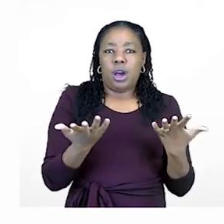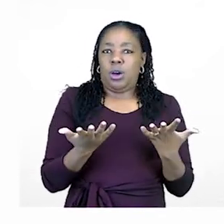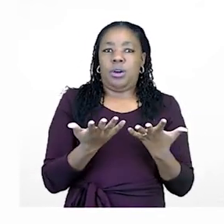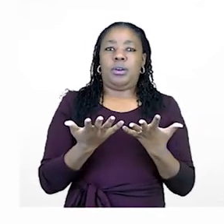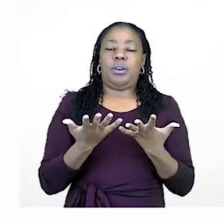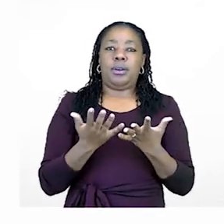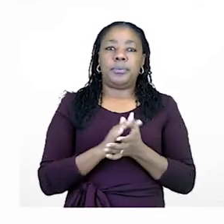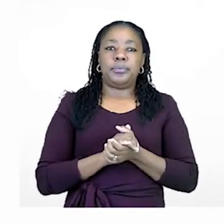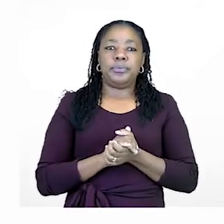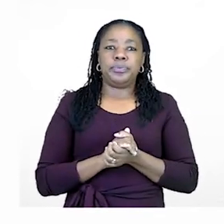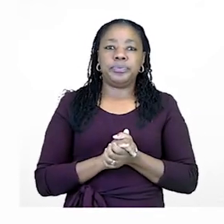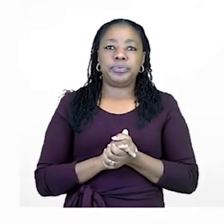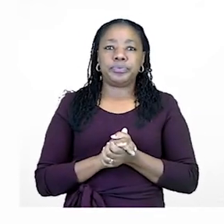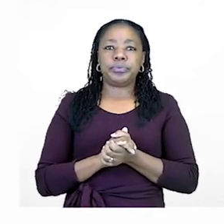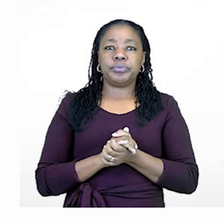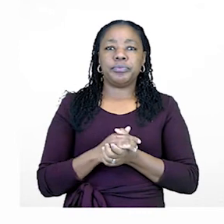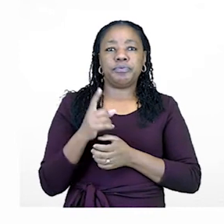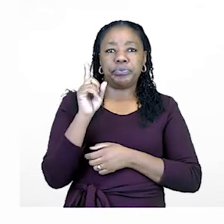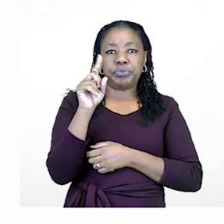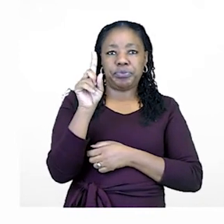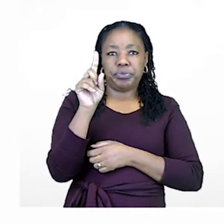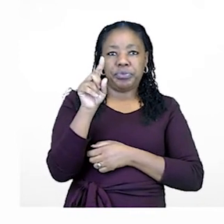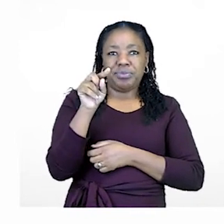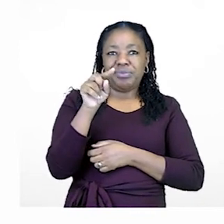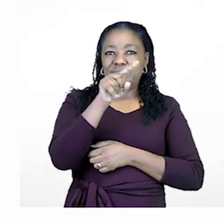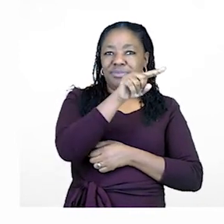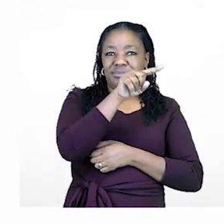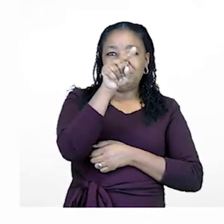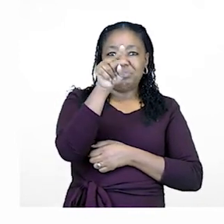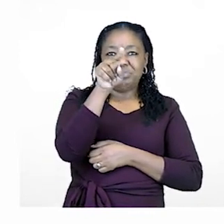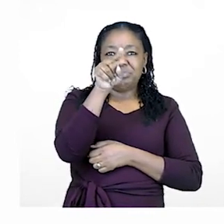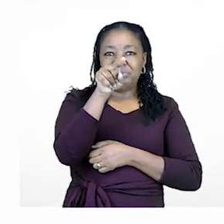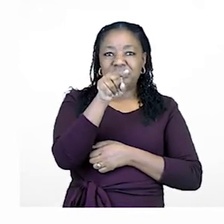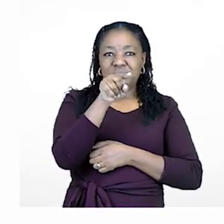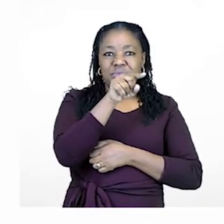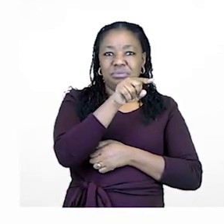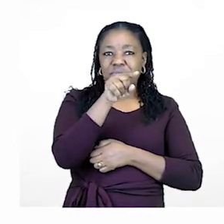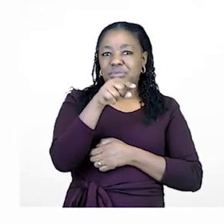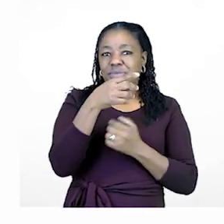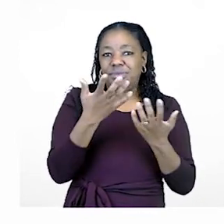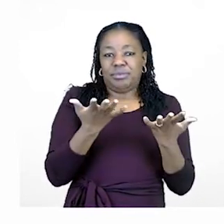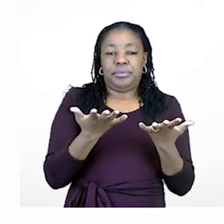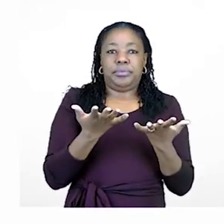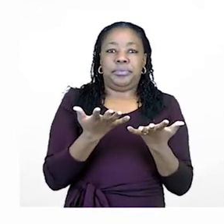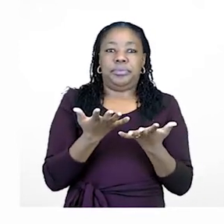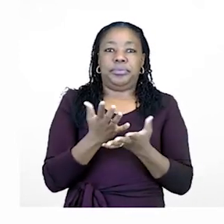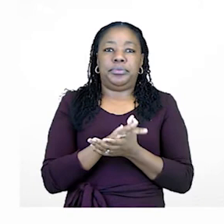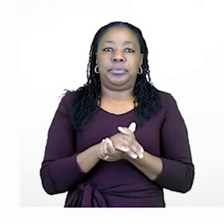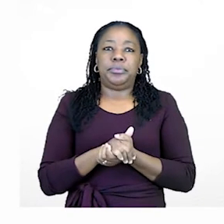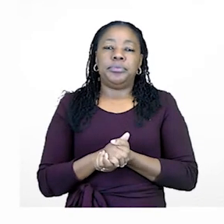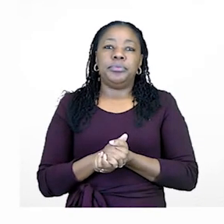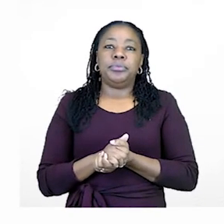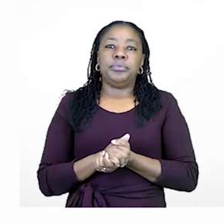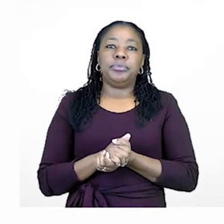by tracing with your finger from the first arrow where the shepherd is. You're going to go into